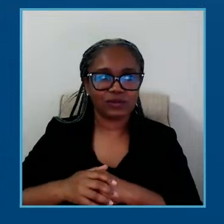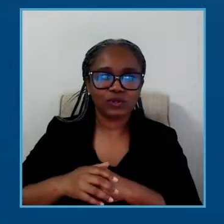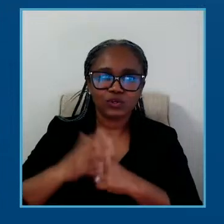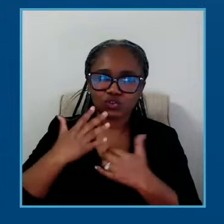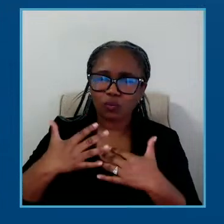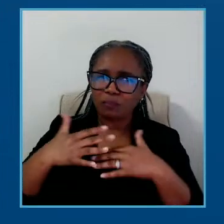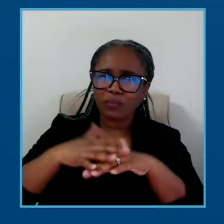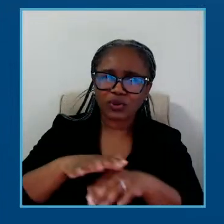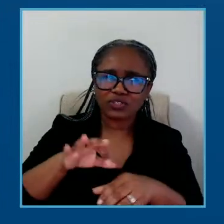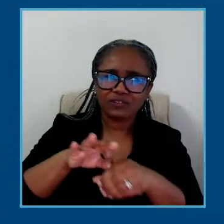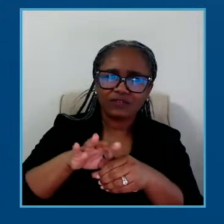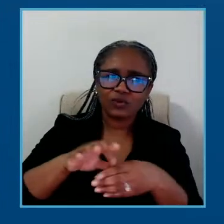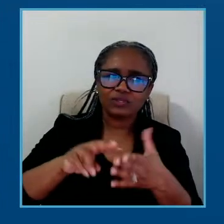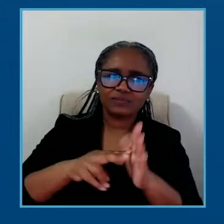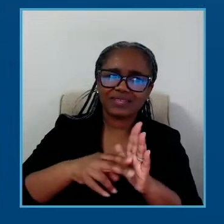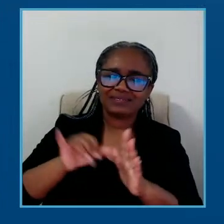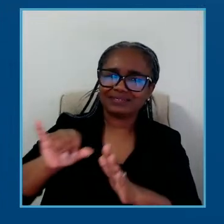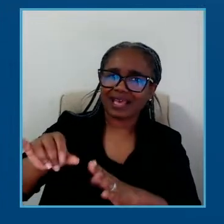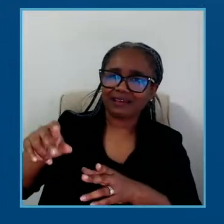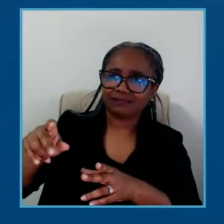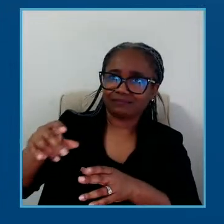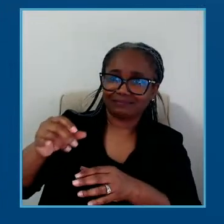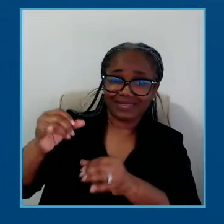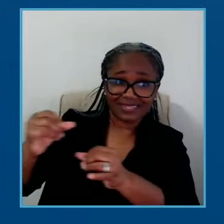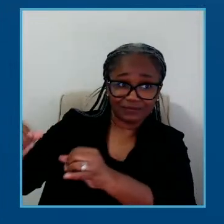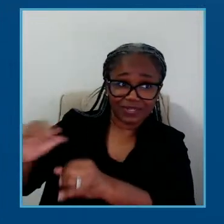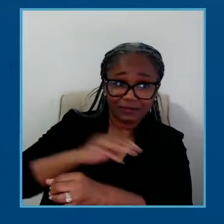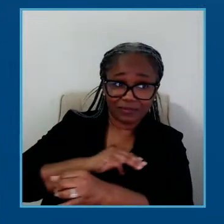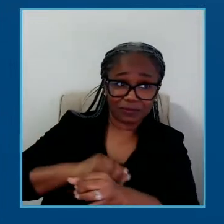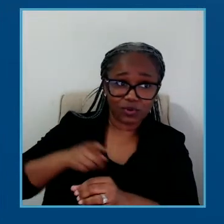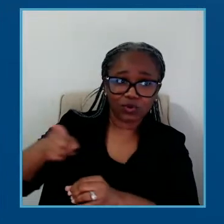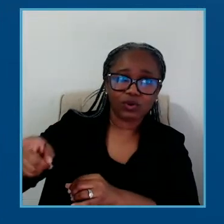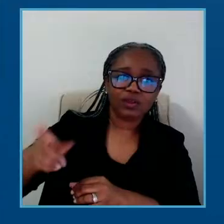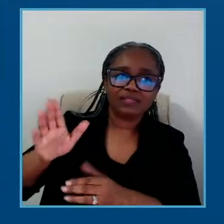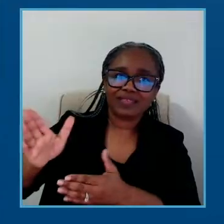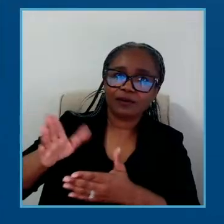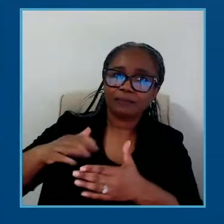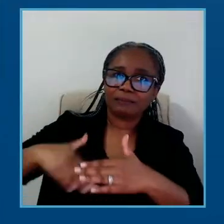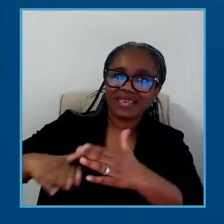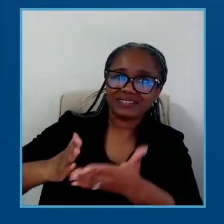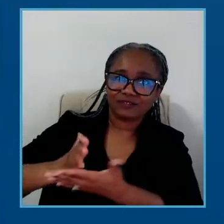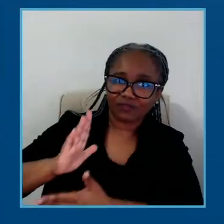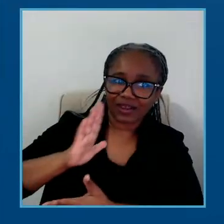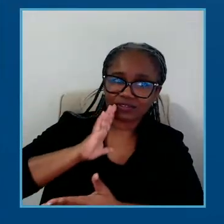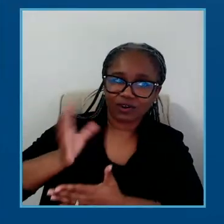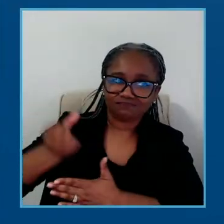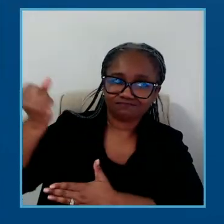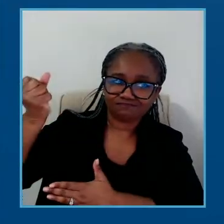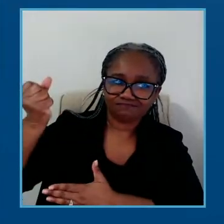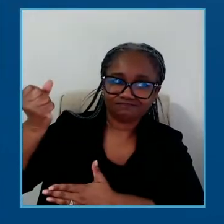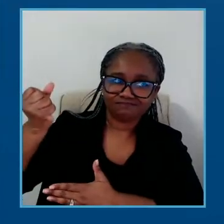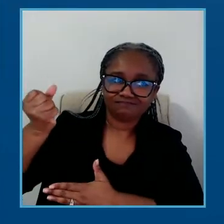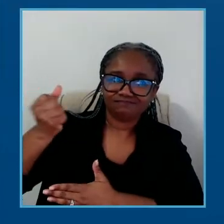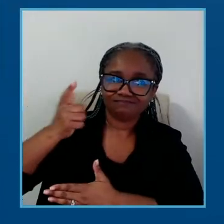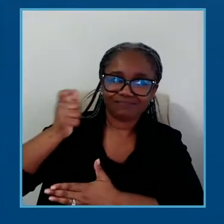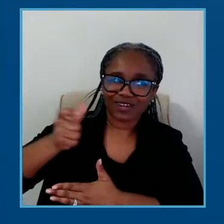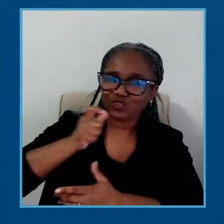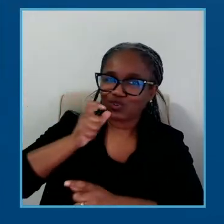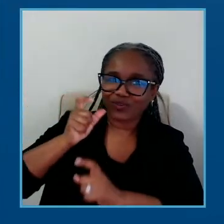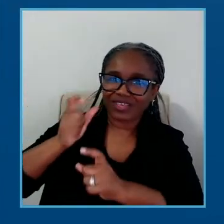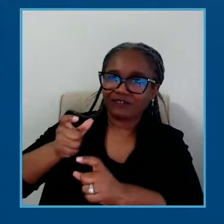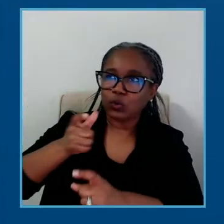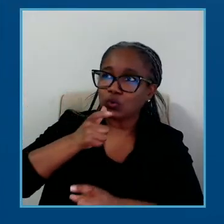on the question, who do you prefer among Conrad, Free, Hogg, I think Kenyatta, and Repass?